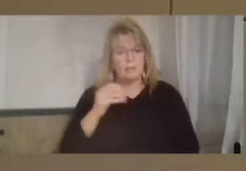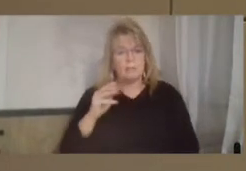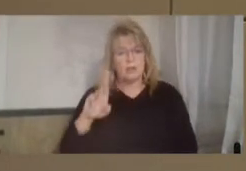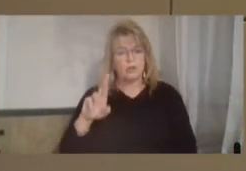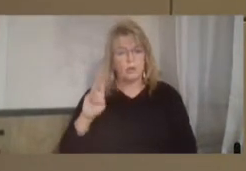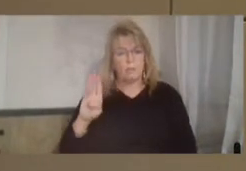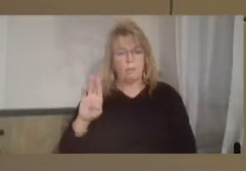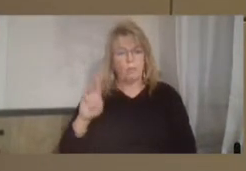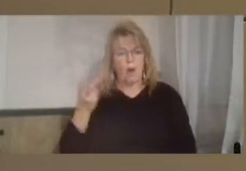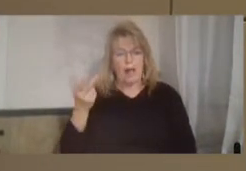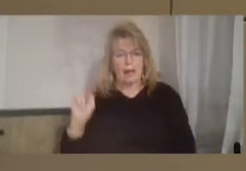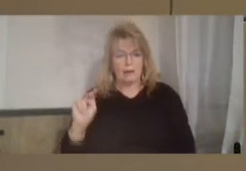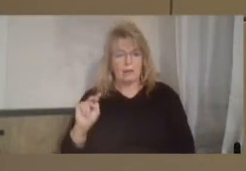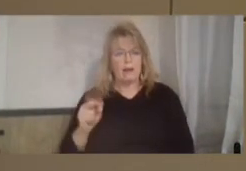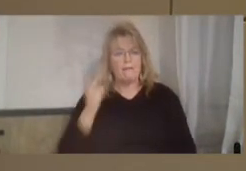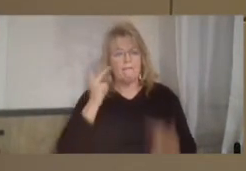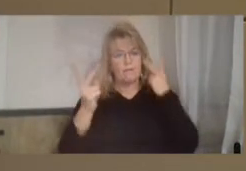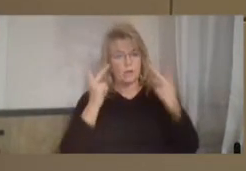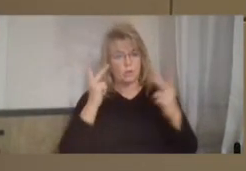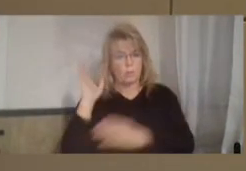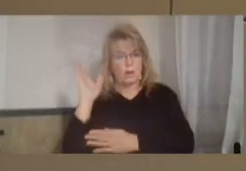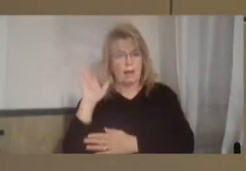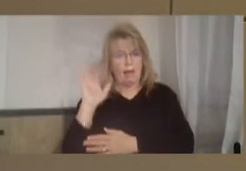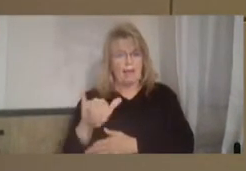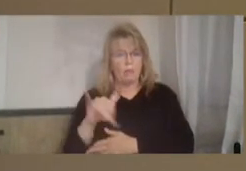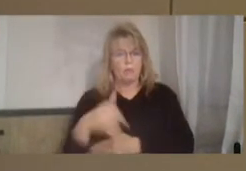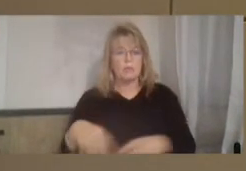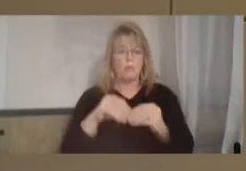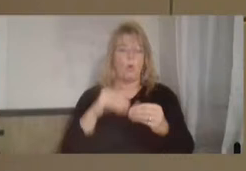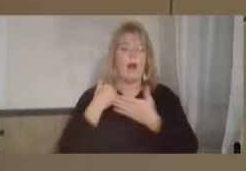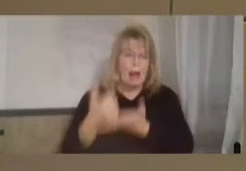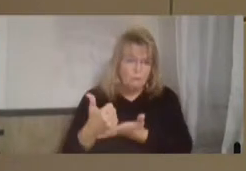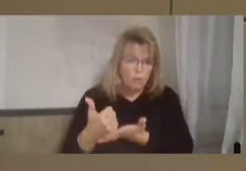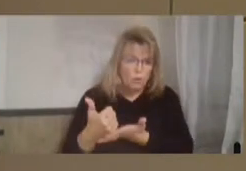visual presentation, that was even more helpful.